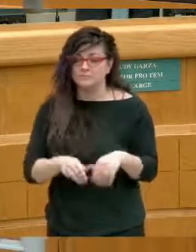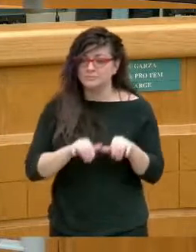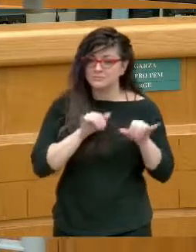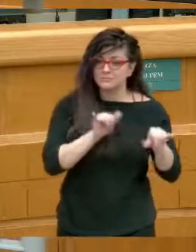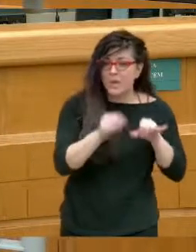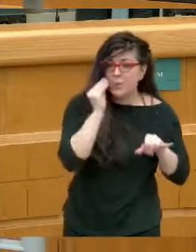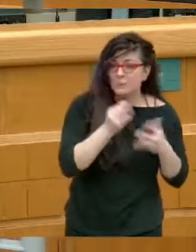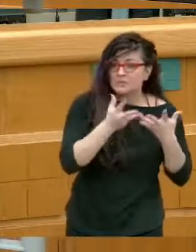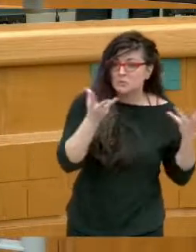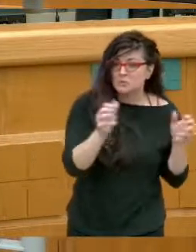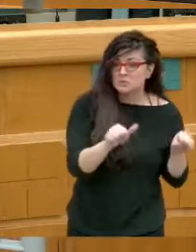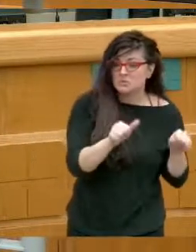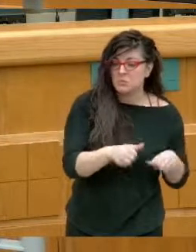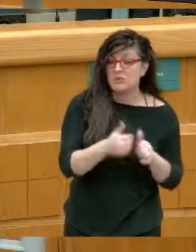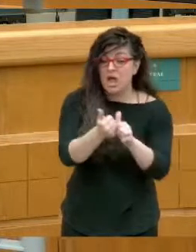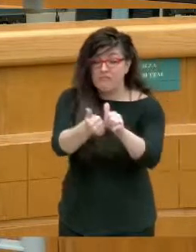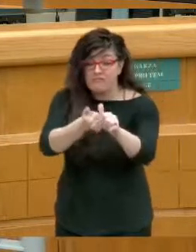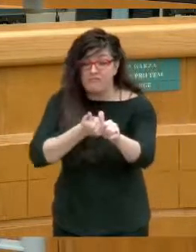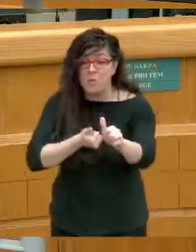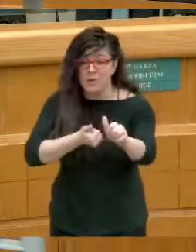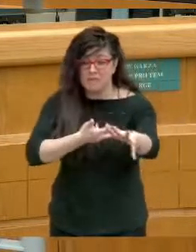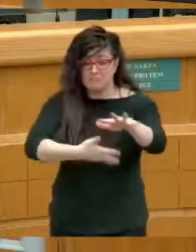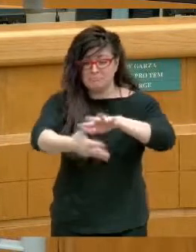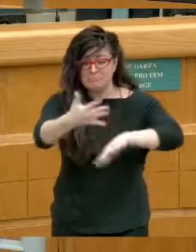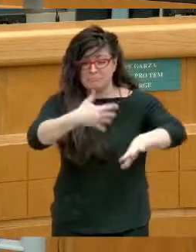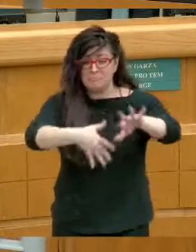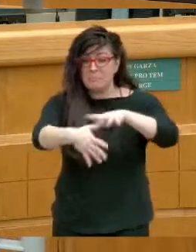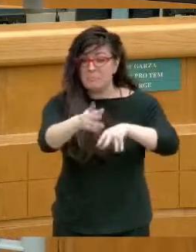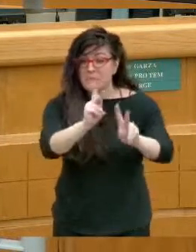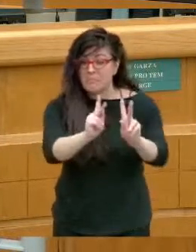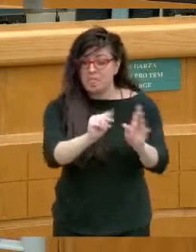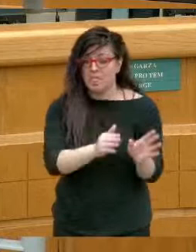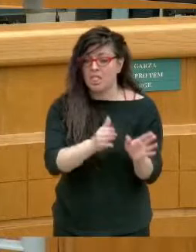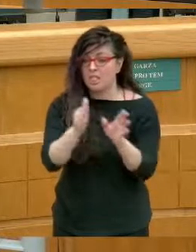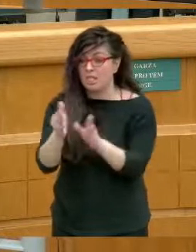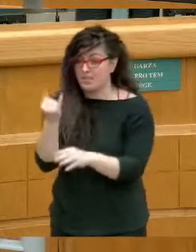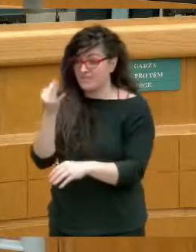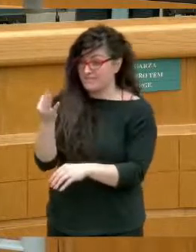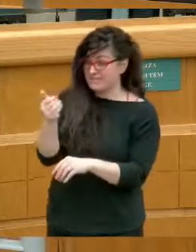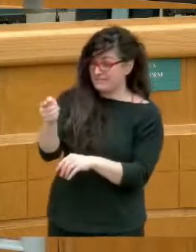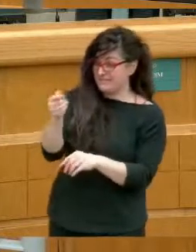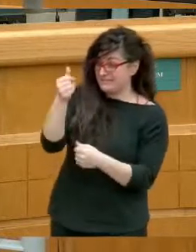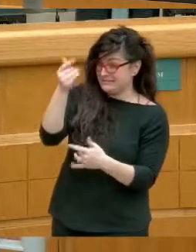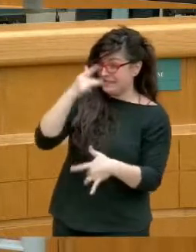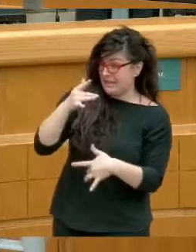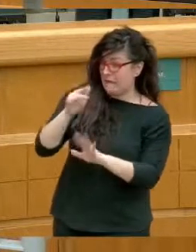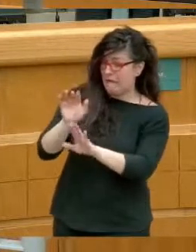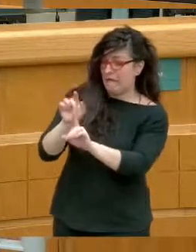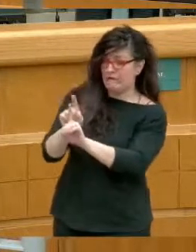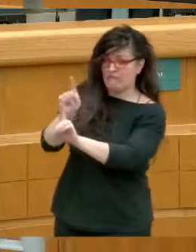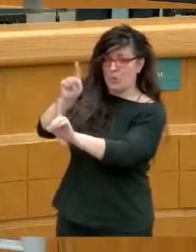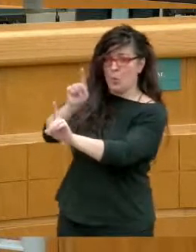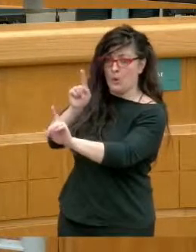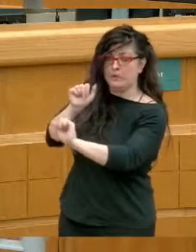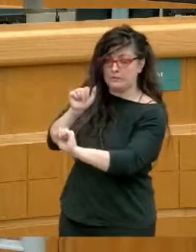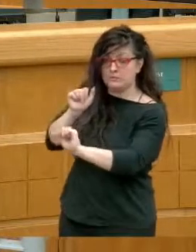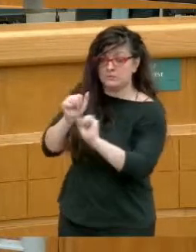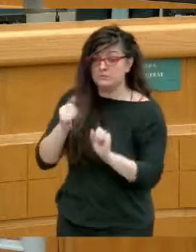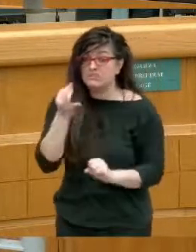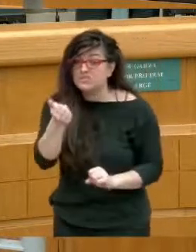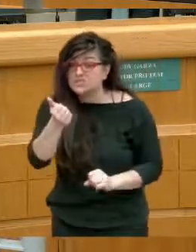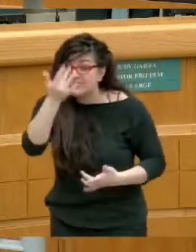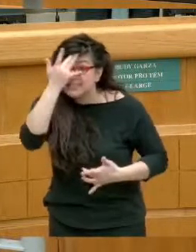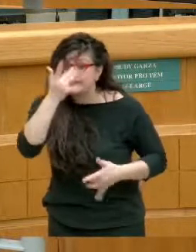large gatherings. Avoid people who are sick, and if you are sick, stay home until fully recovered. Cover your cough